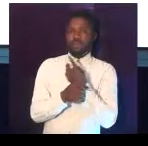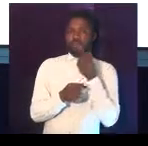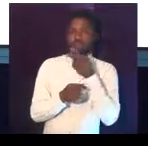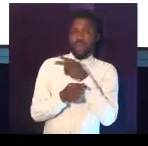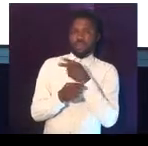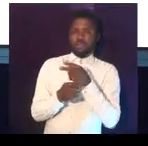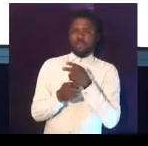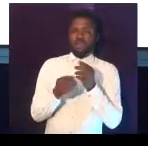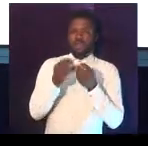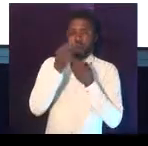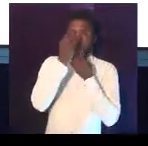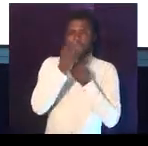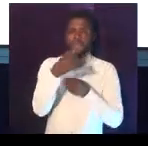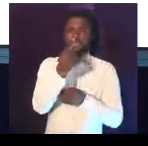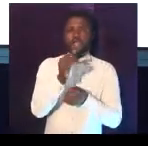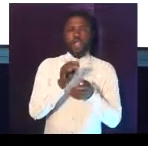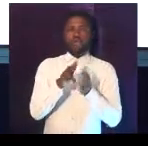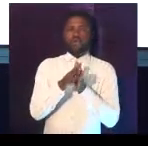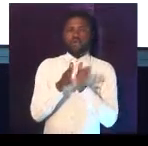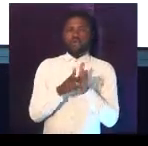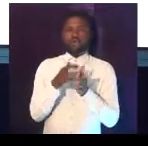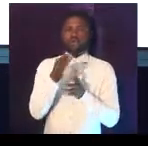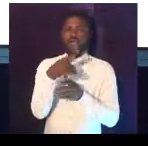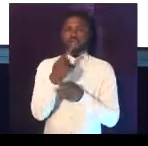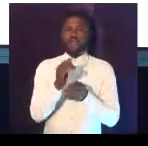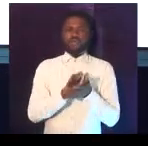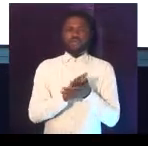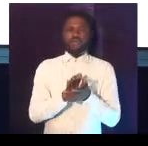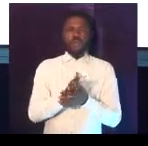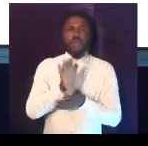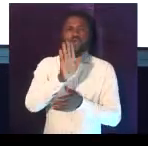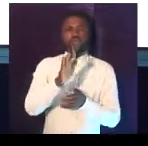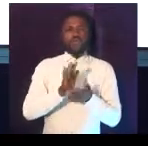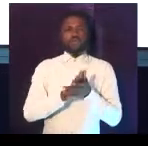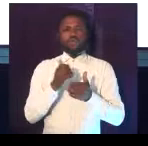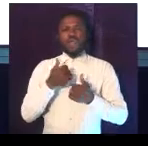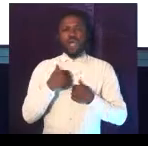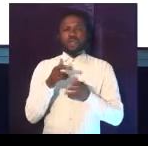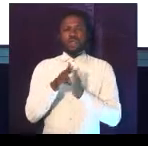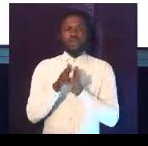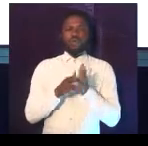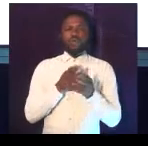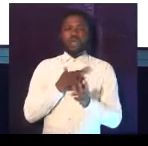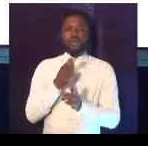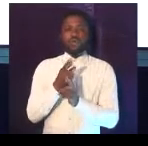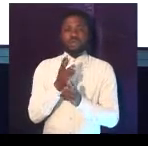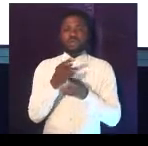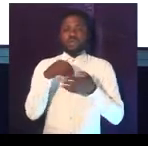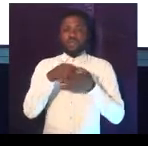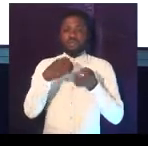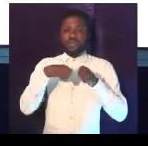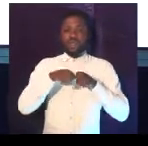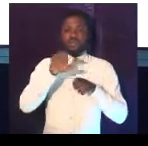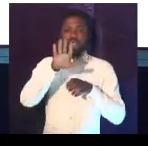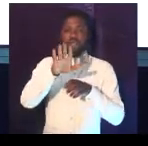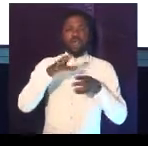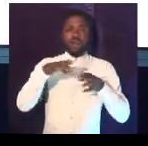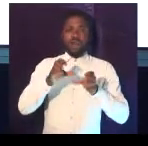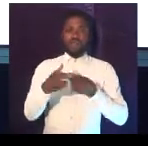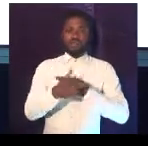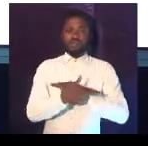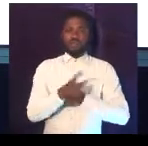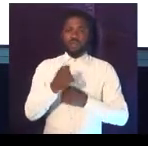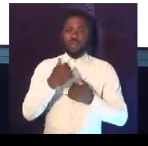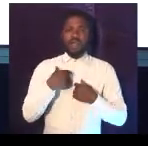Good, you have all tried. Let's look at it together here. Obey the rules of the school. Your school has rules and regulations. Even in your classroom,